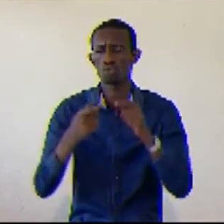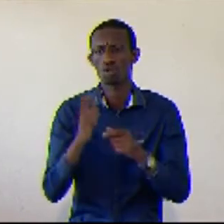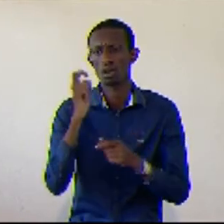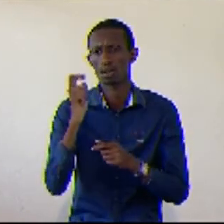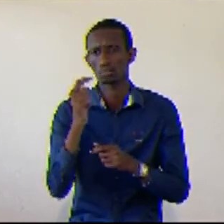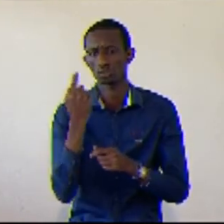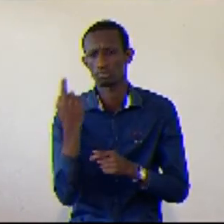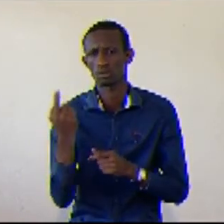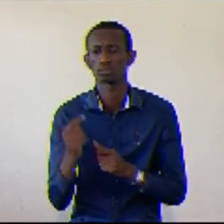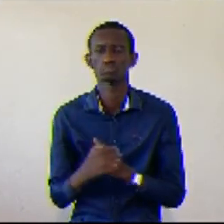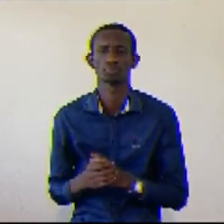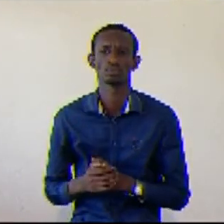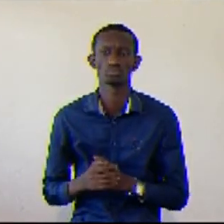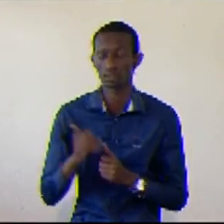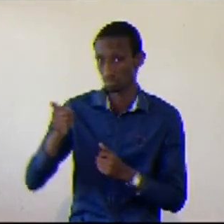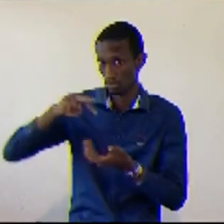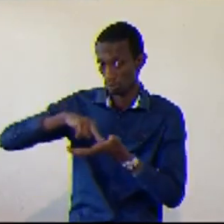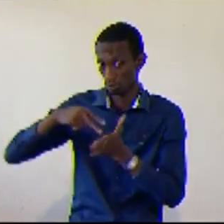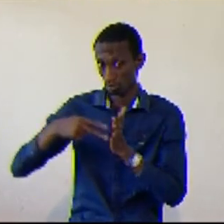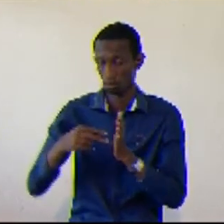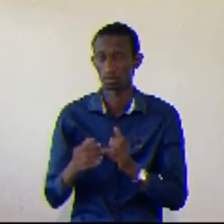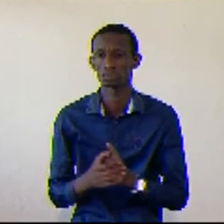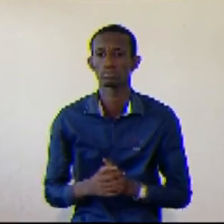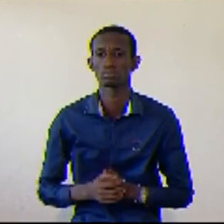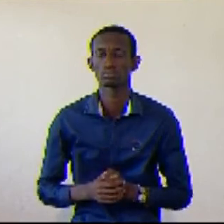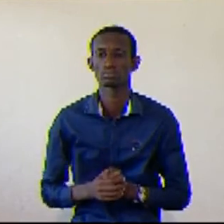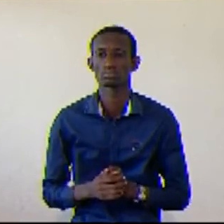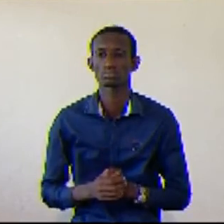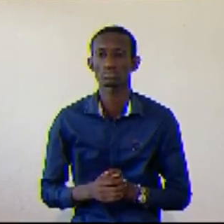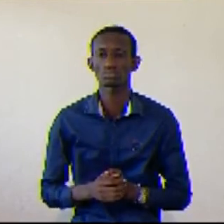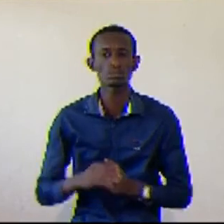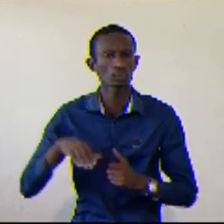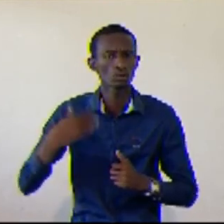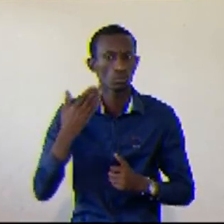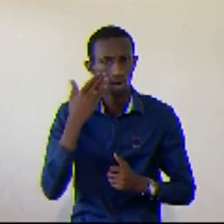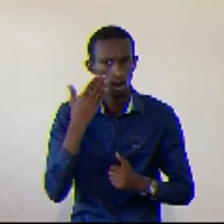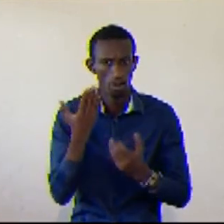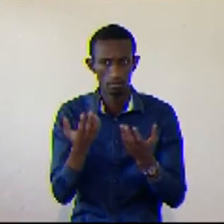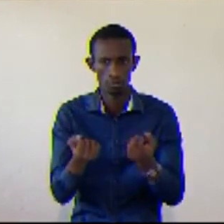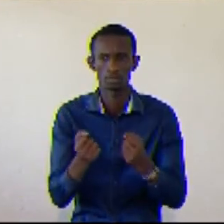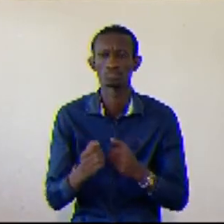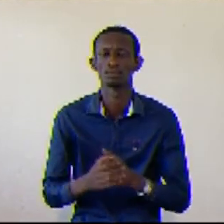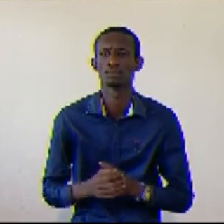right? It means that I'll be having